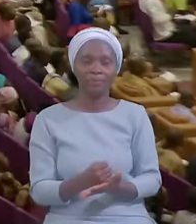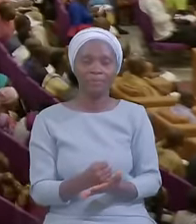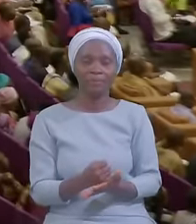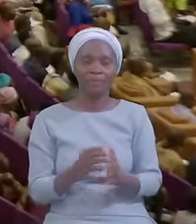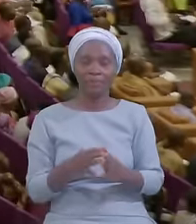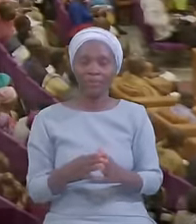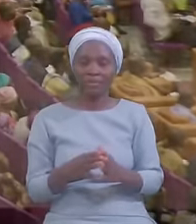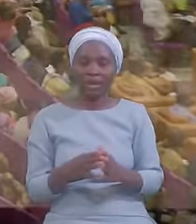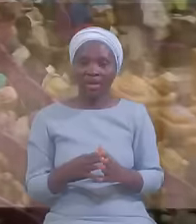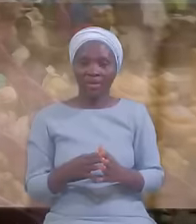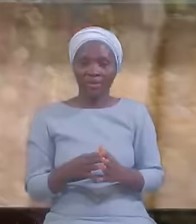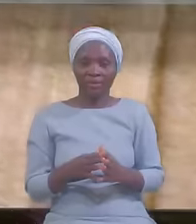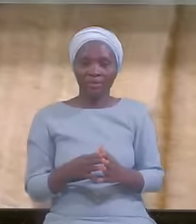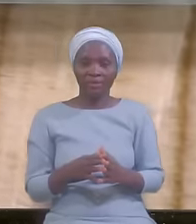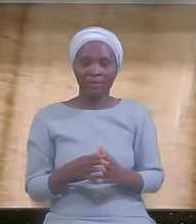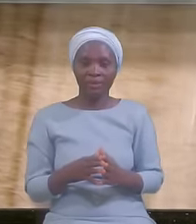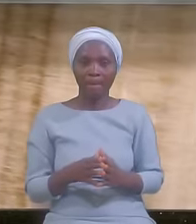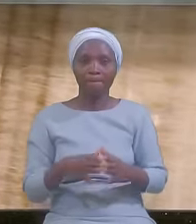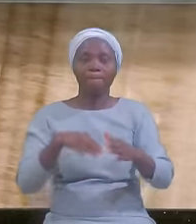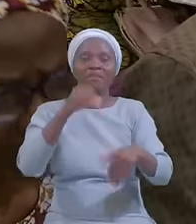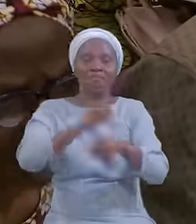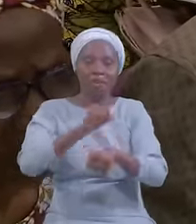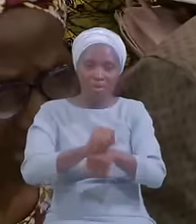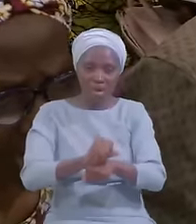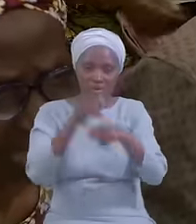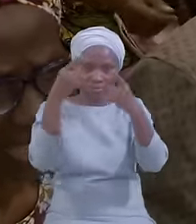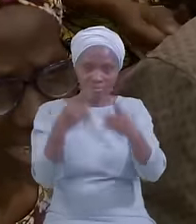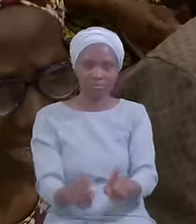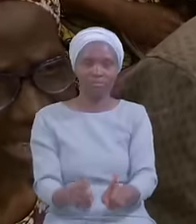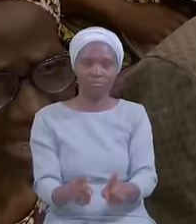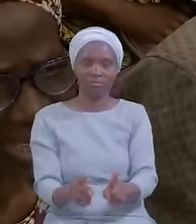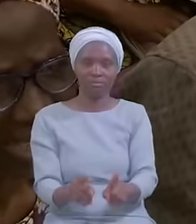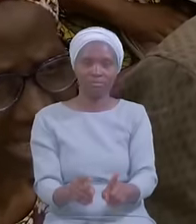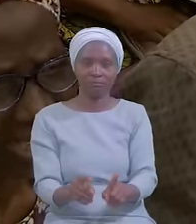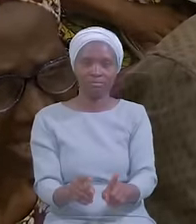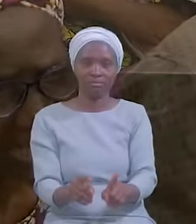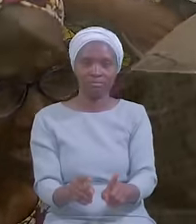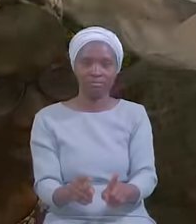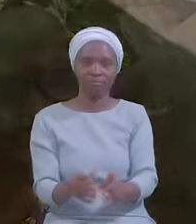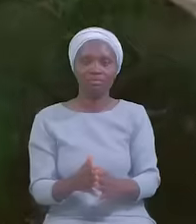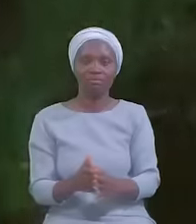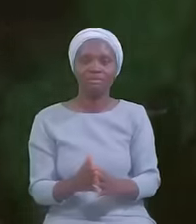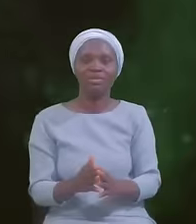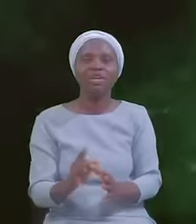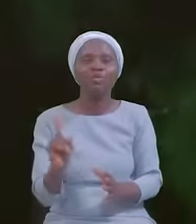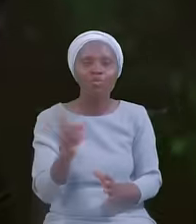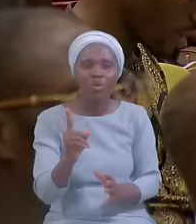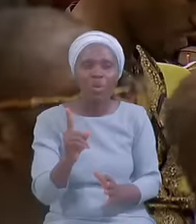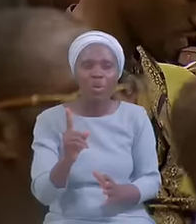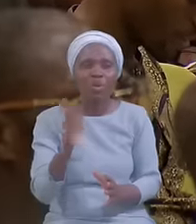Performance. Amen. Performance. Amen. Where will that performance be